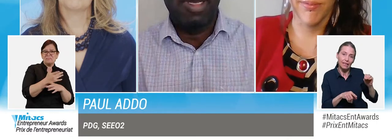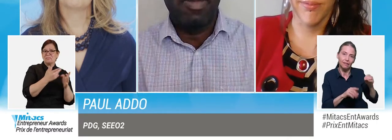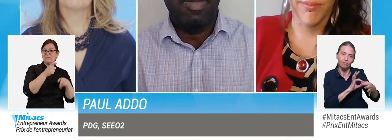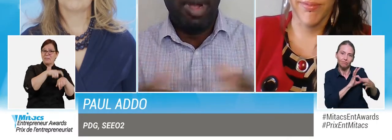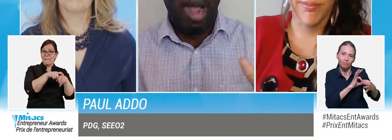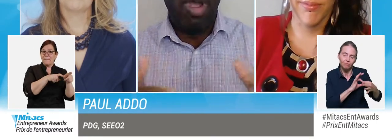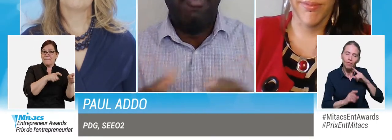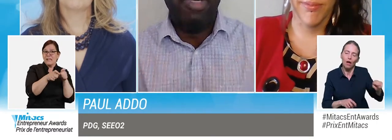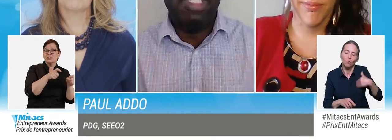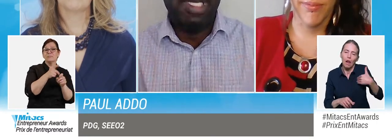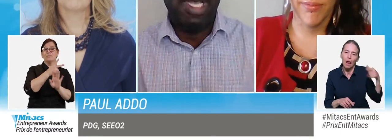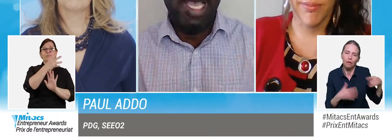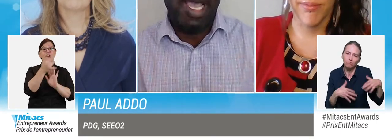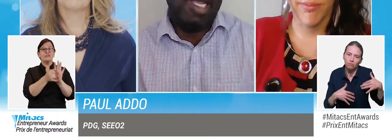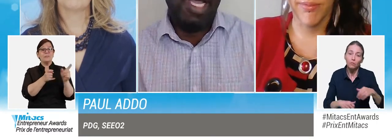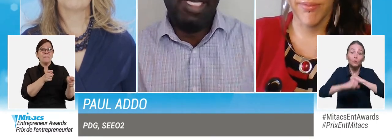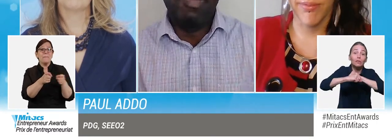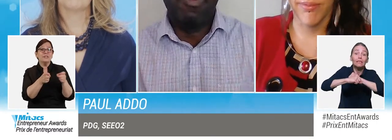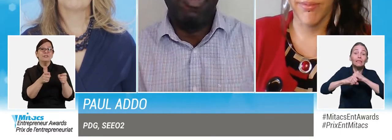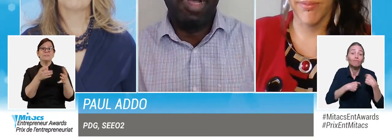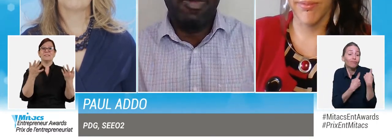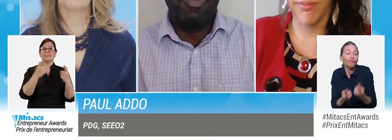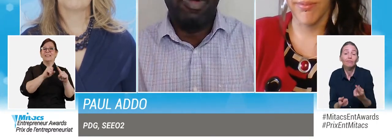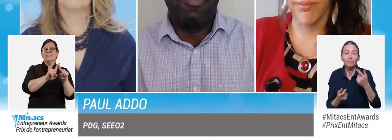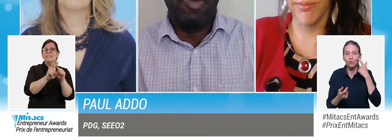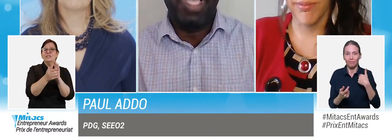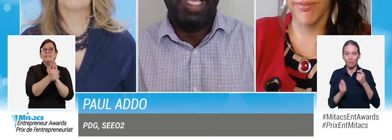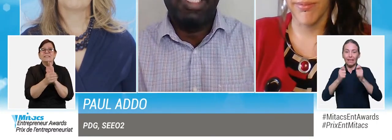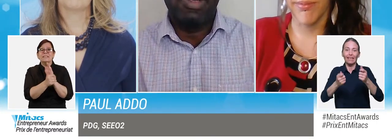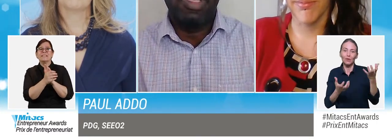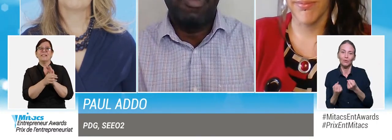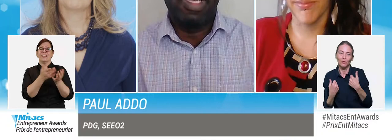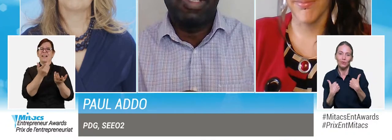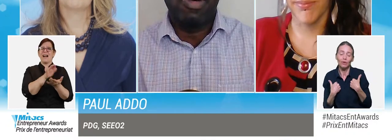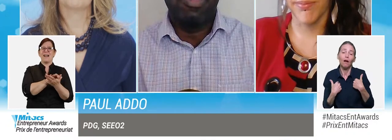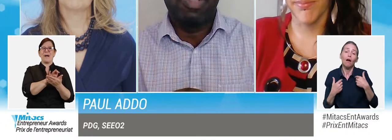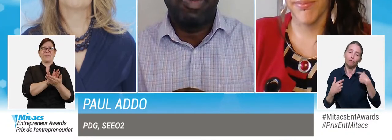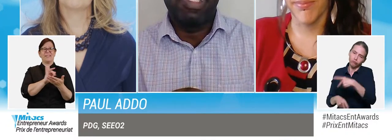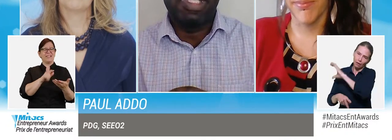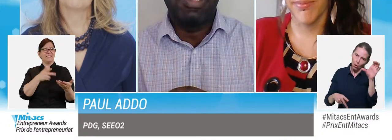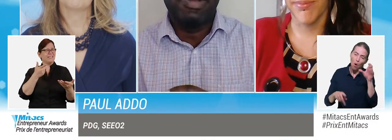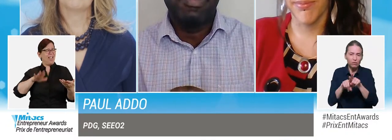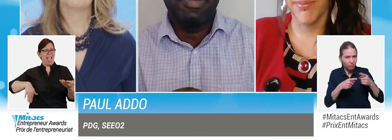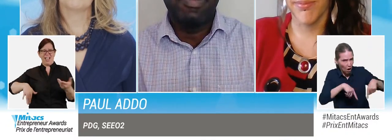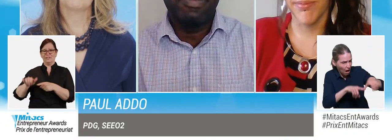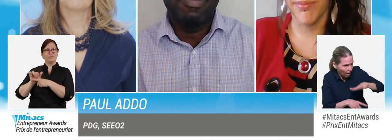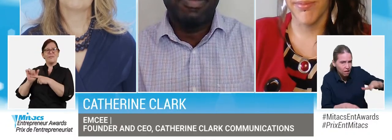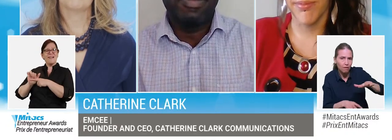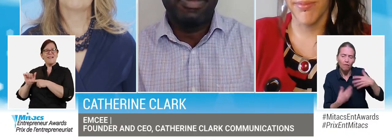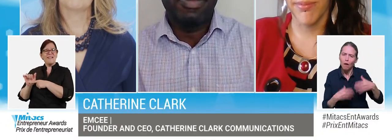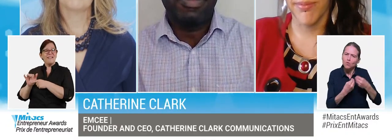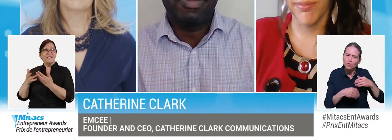joining our efforts. And that has been very helpful, you know, for Mitacs, you know, giving us all those publicity.